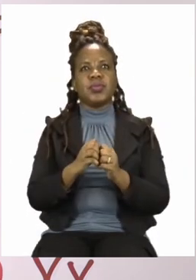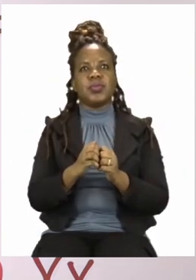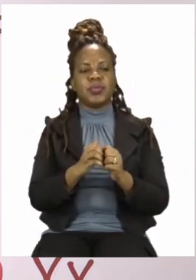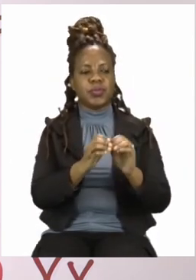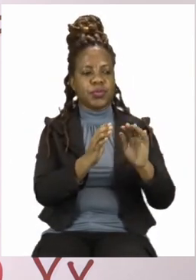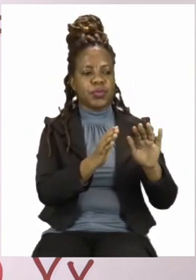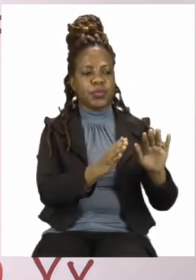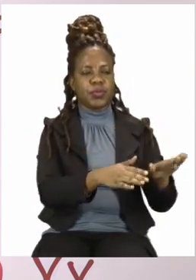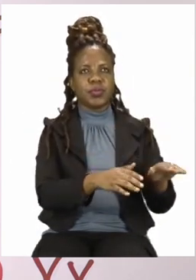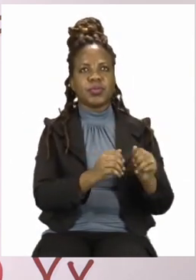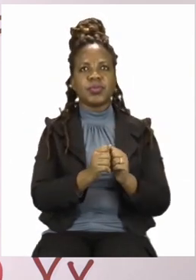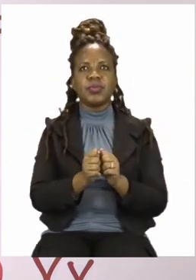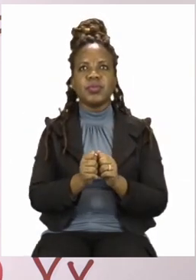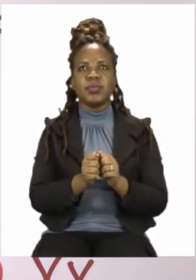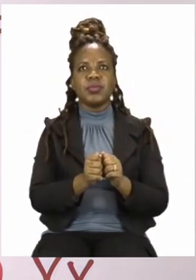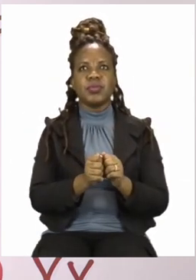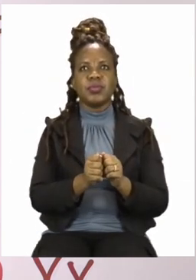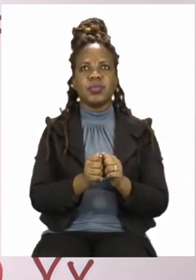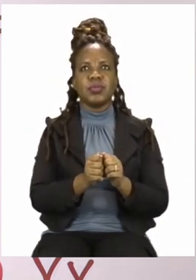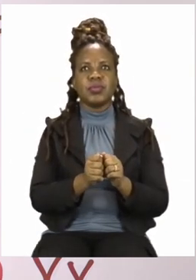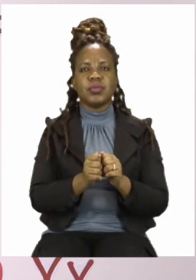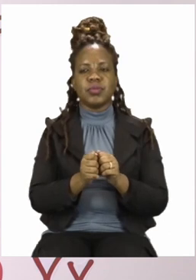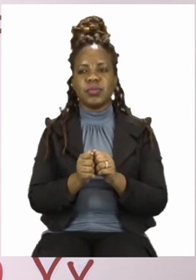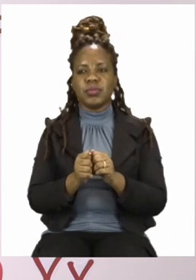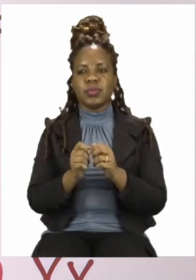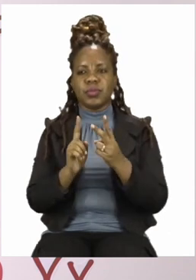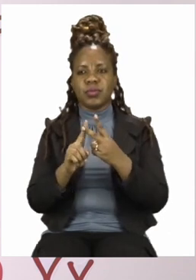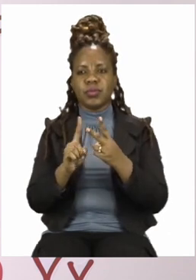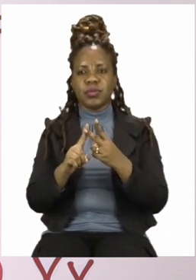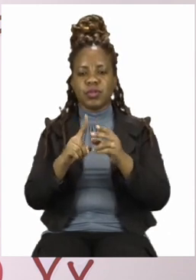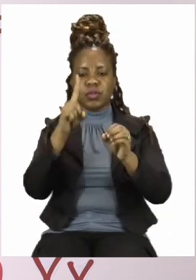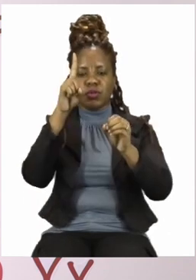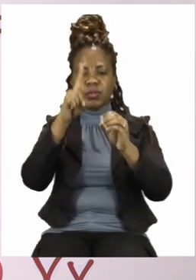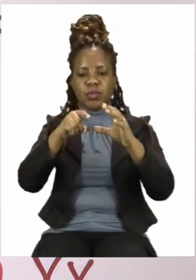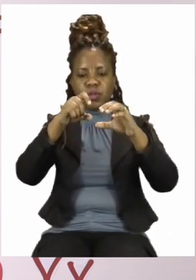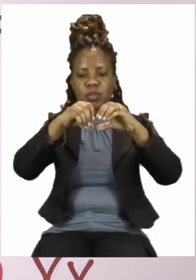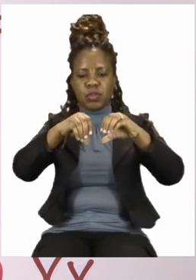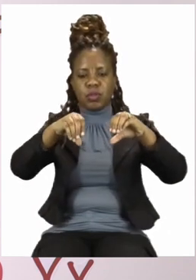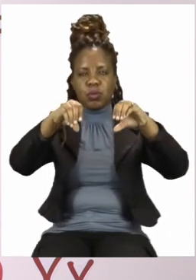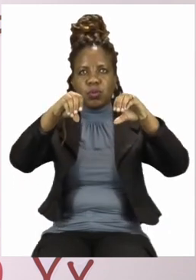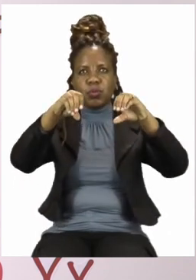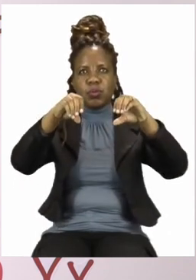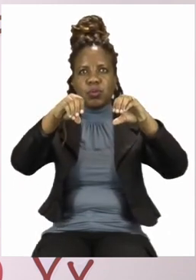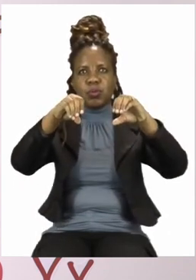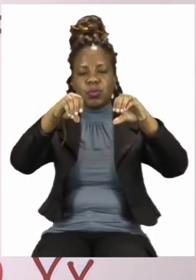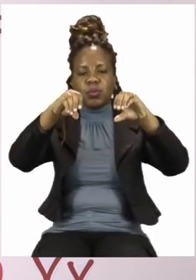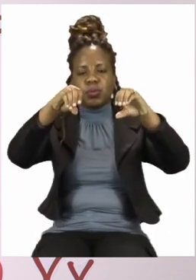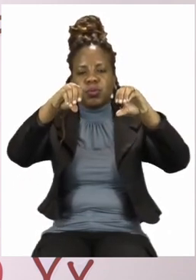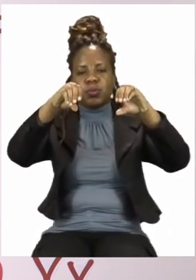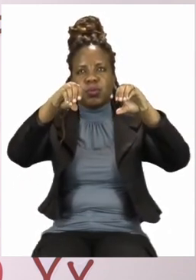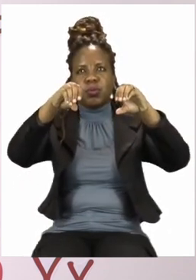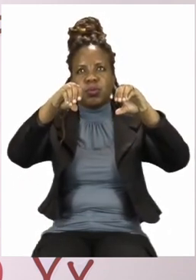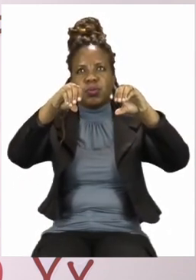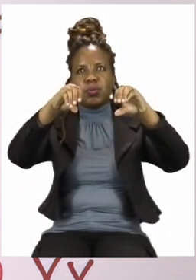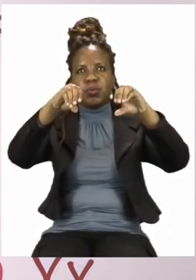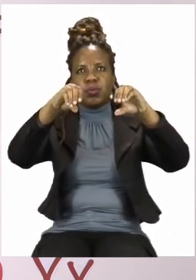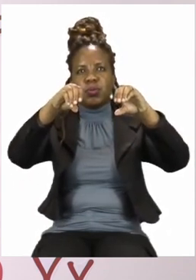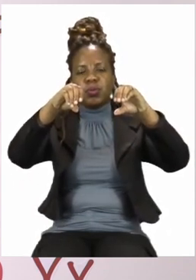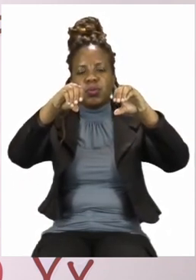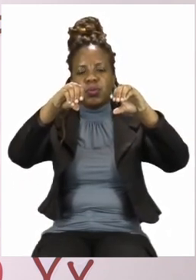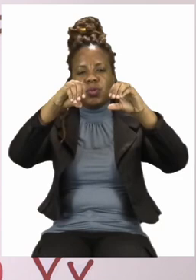it aside. The second egg, let's take it and crack. And open. The yolk